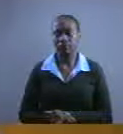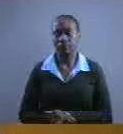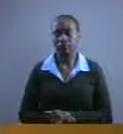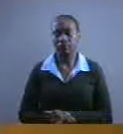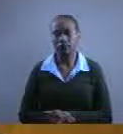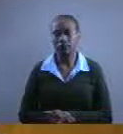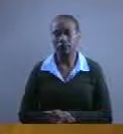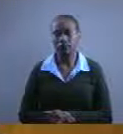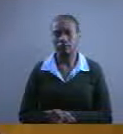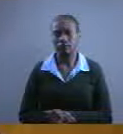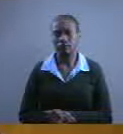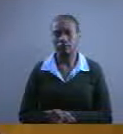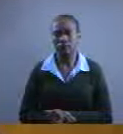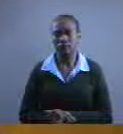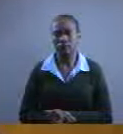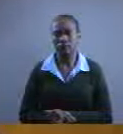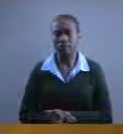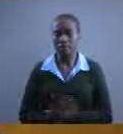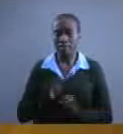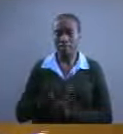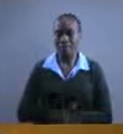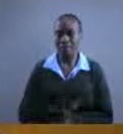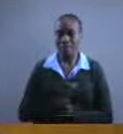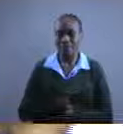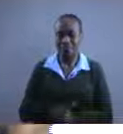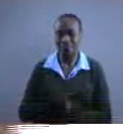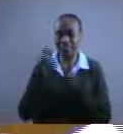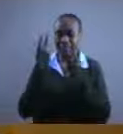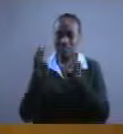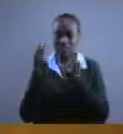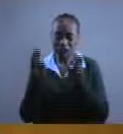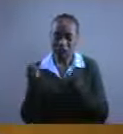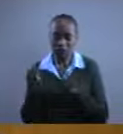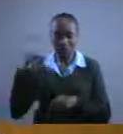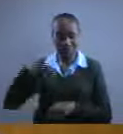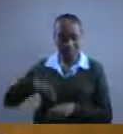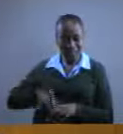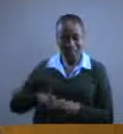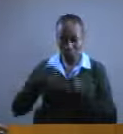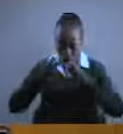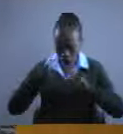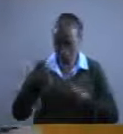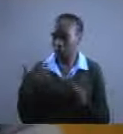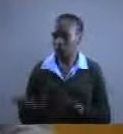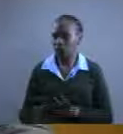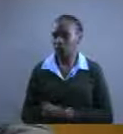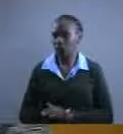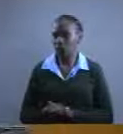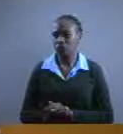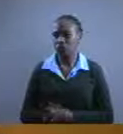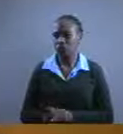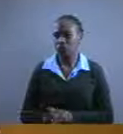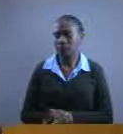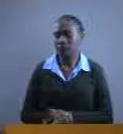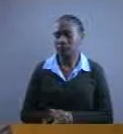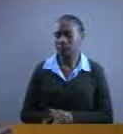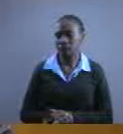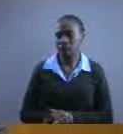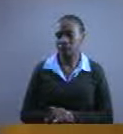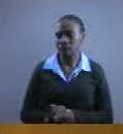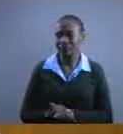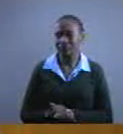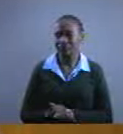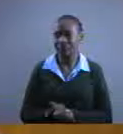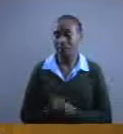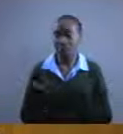The issue of downward pressure in wages also has been looked into to deal with the possibility of